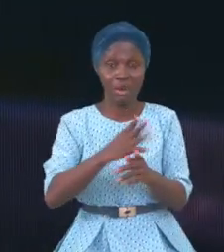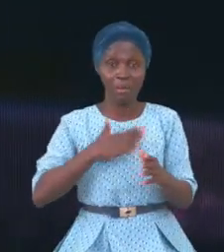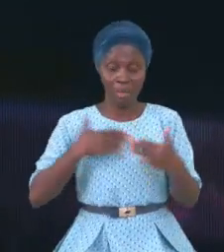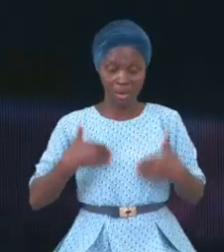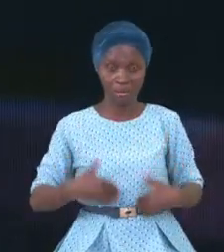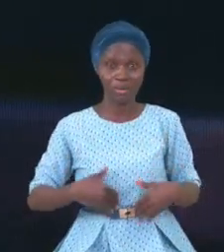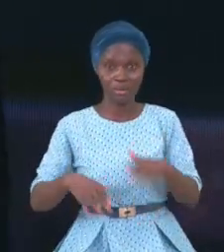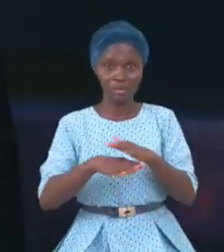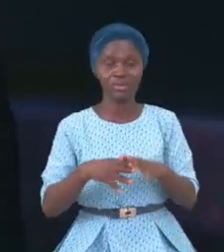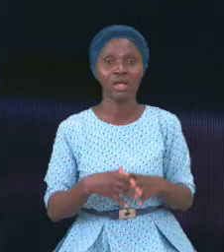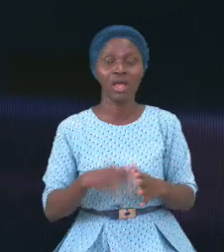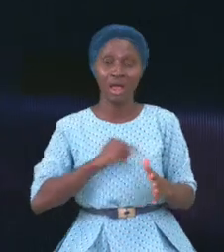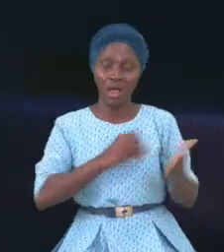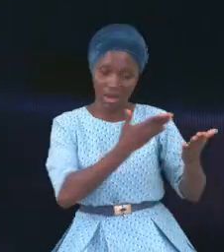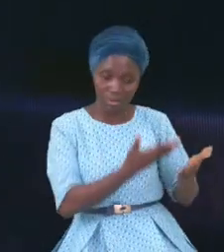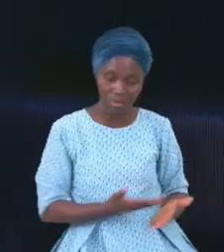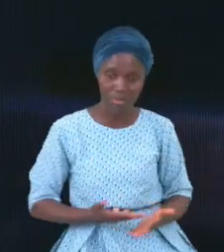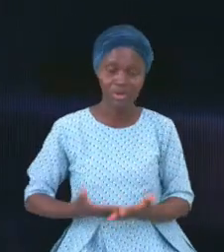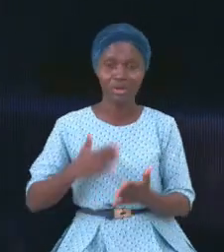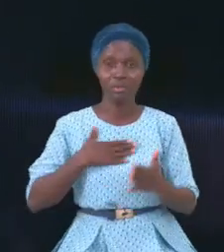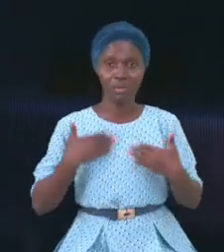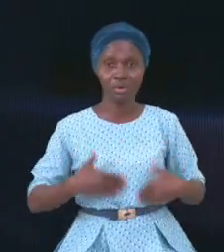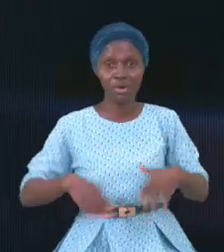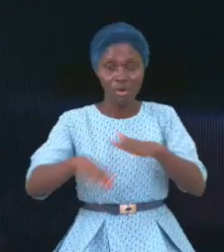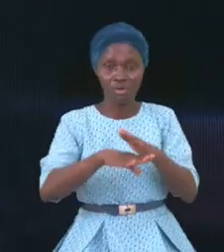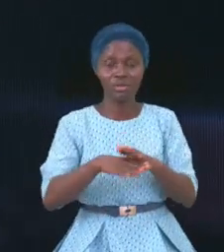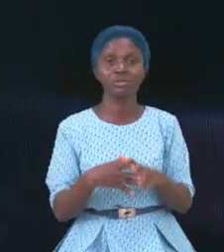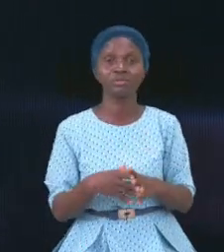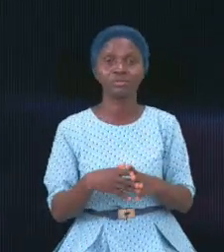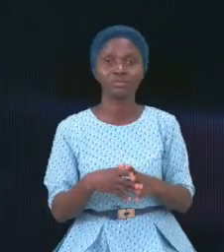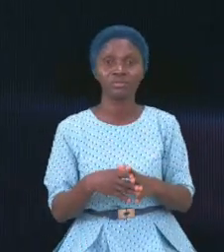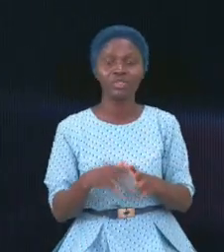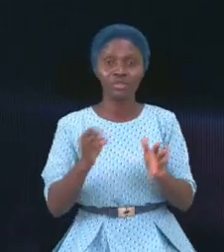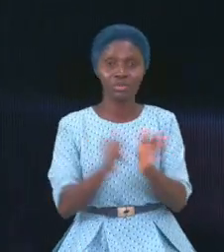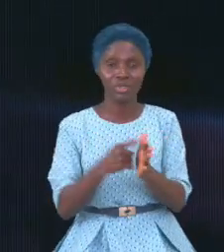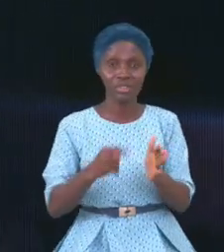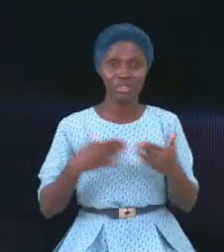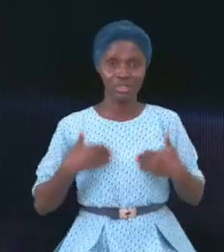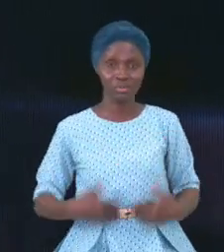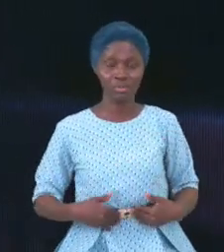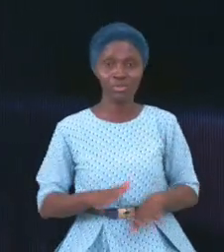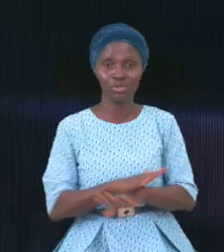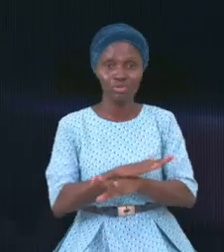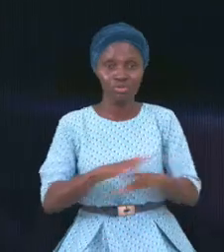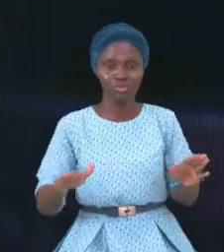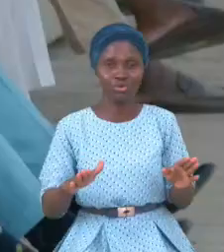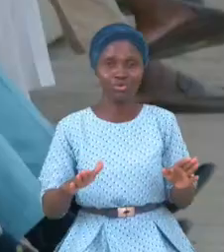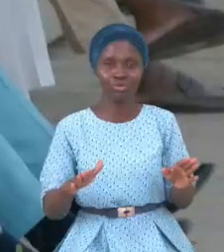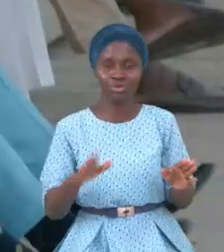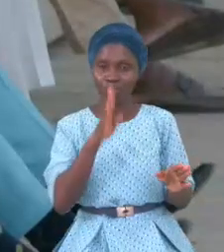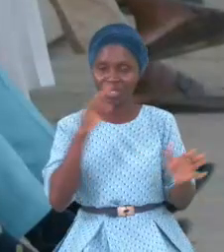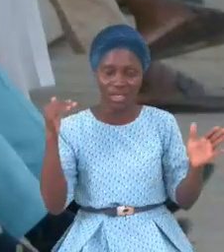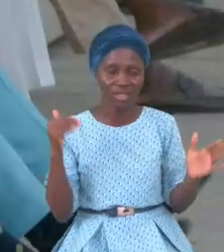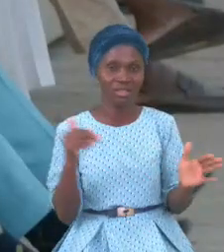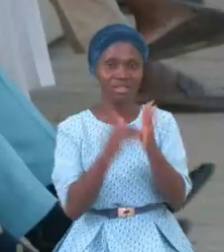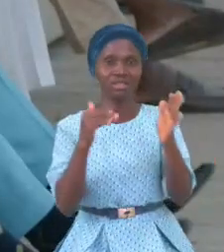subjection, that the body does not contradict, destroy the calling